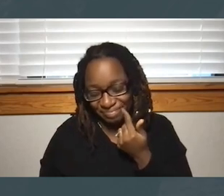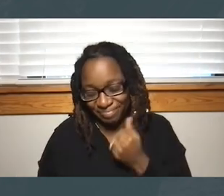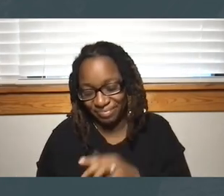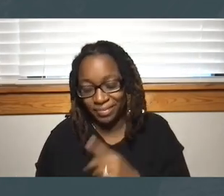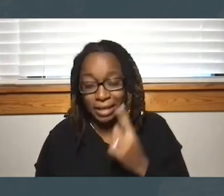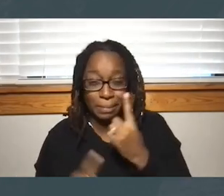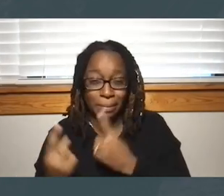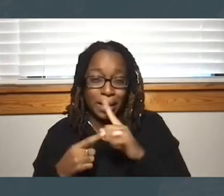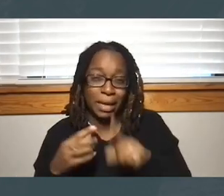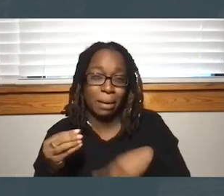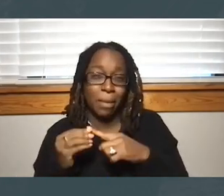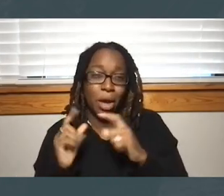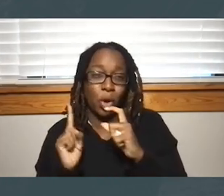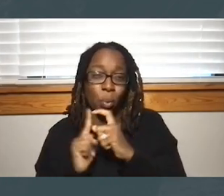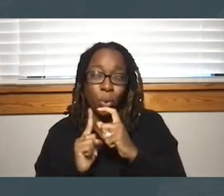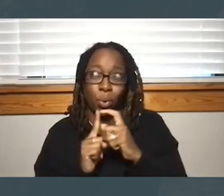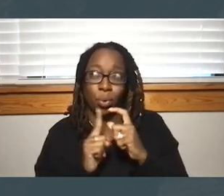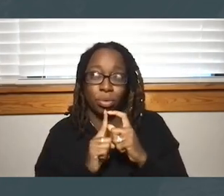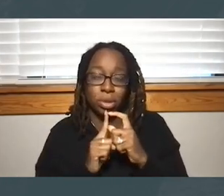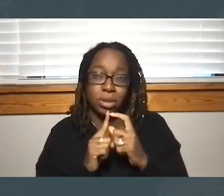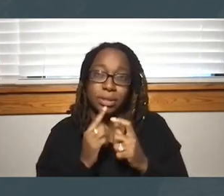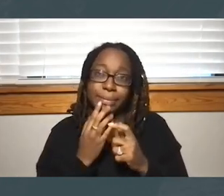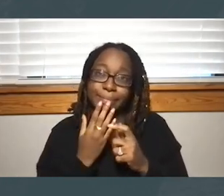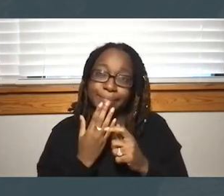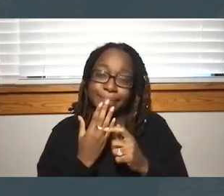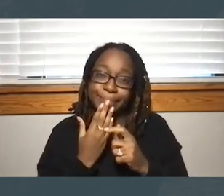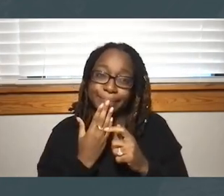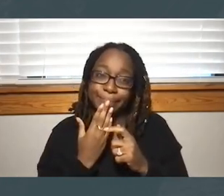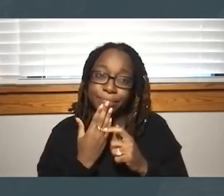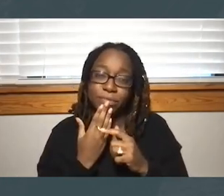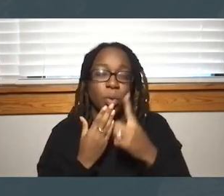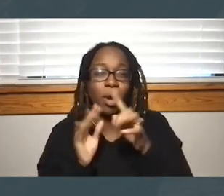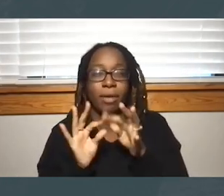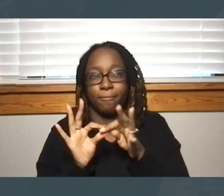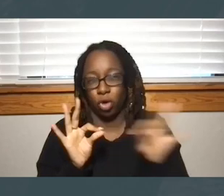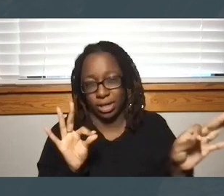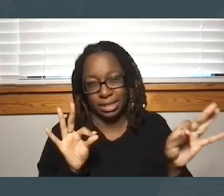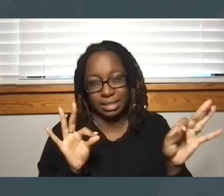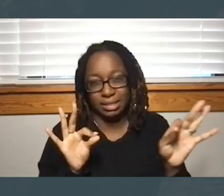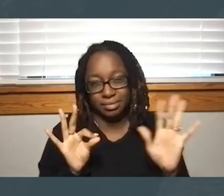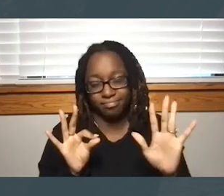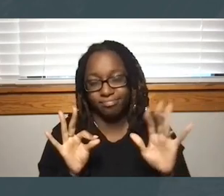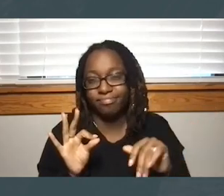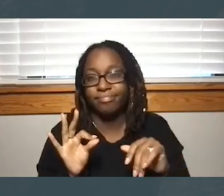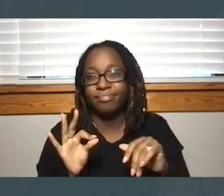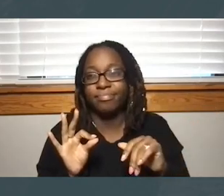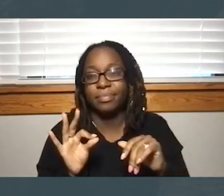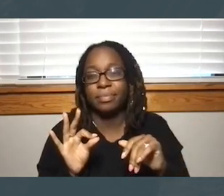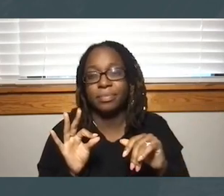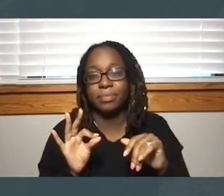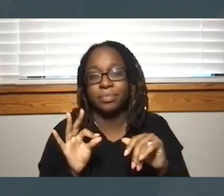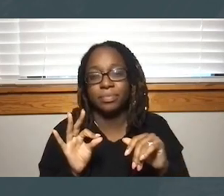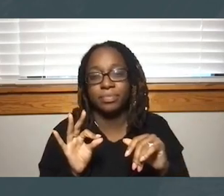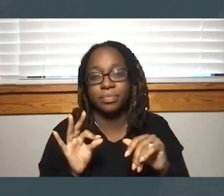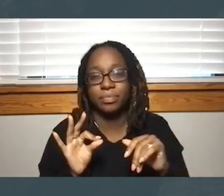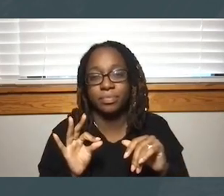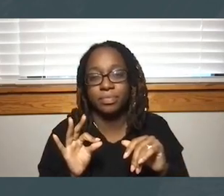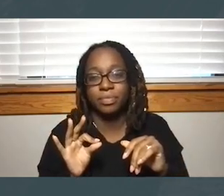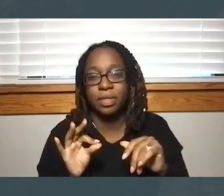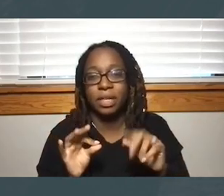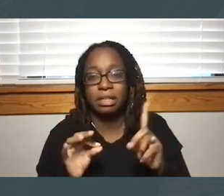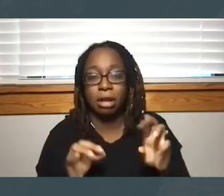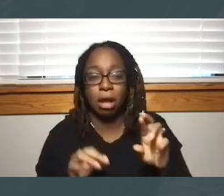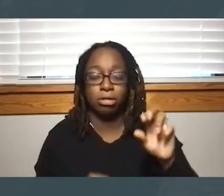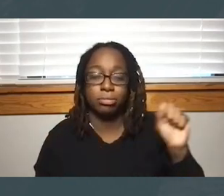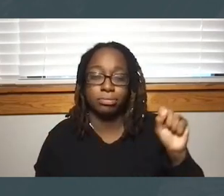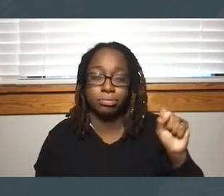a word that, a phrase that Saidiya uses about